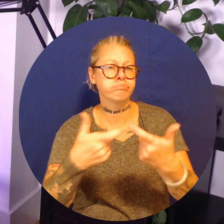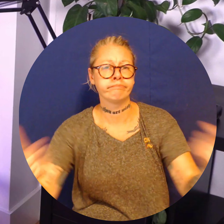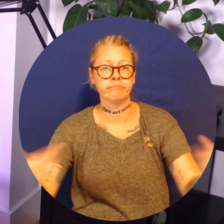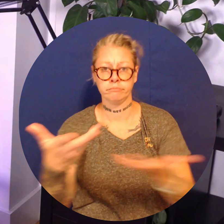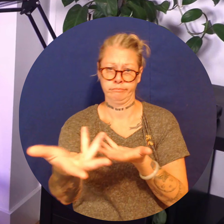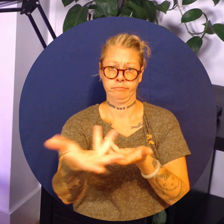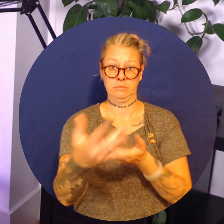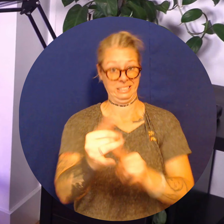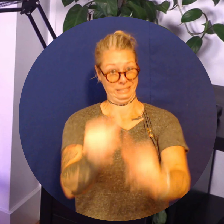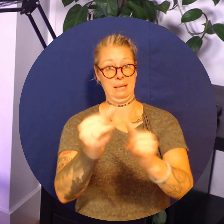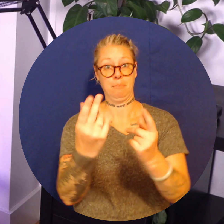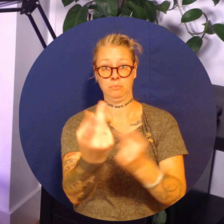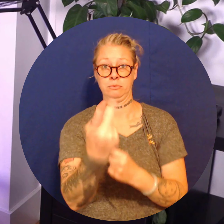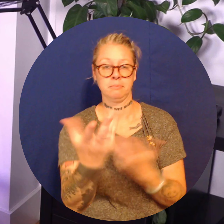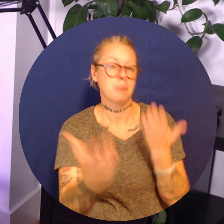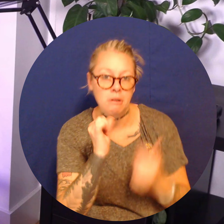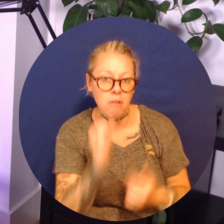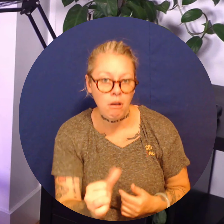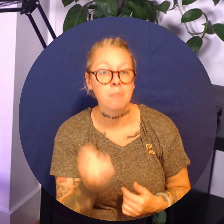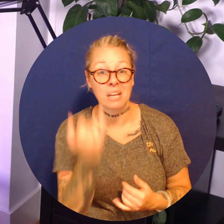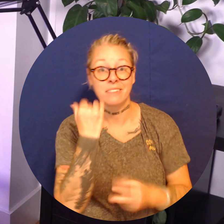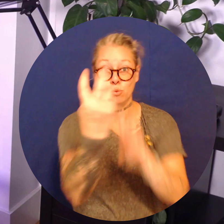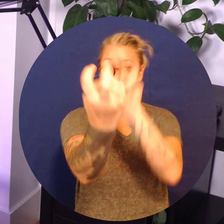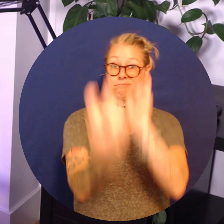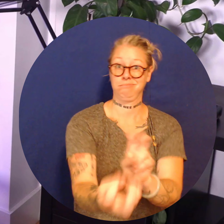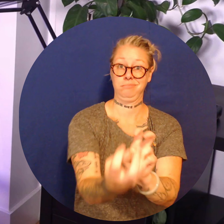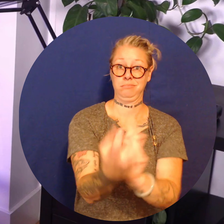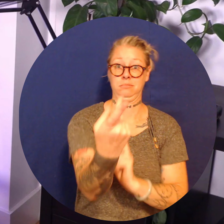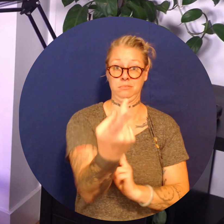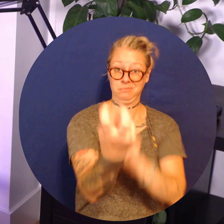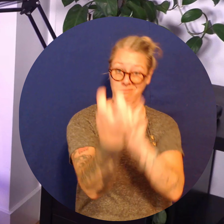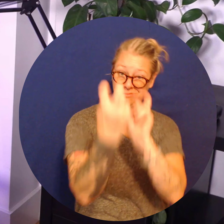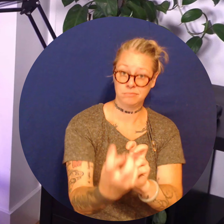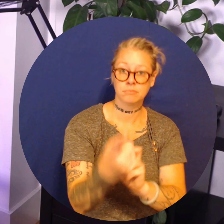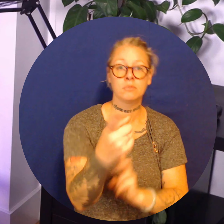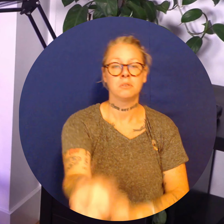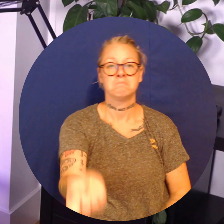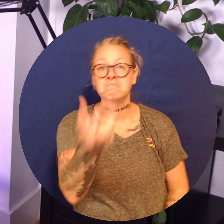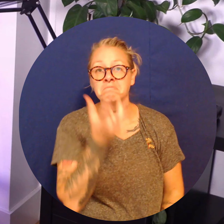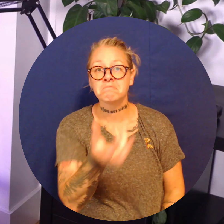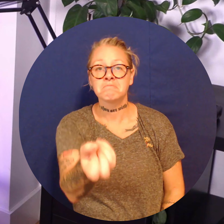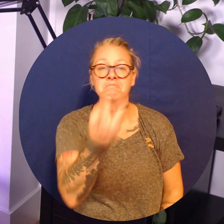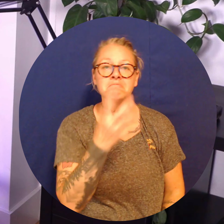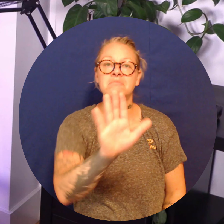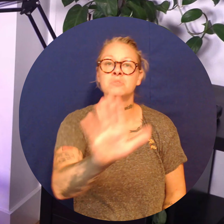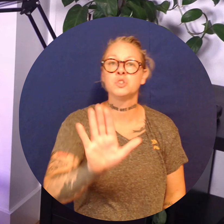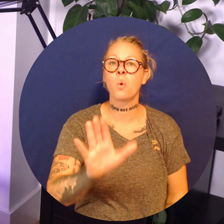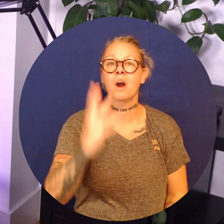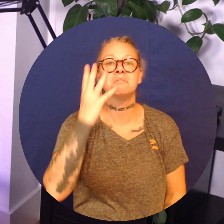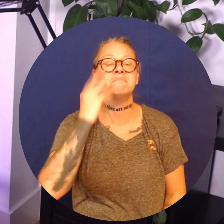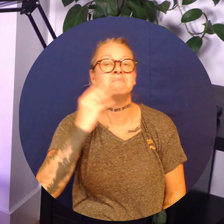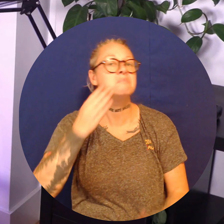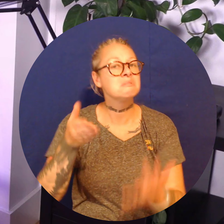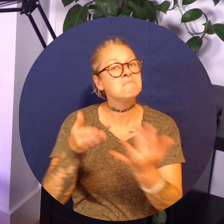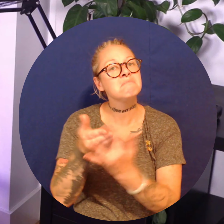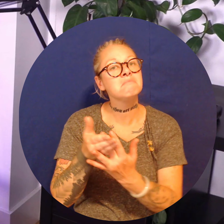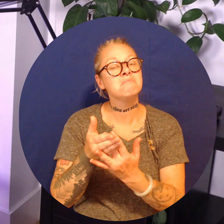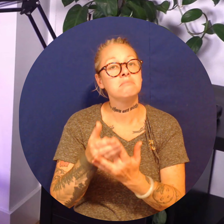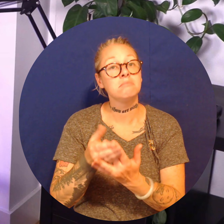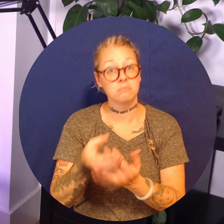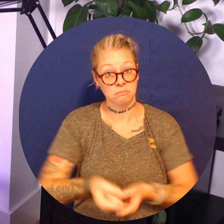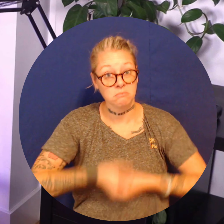race or any of that stuff but like if we were to sit down and you were to tell me something that you've